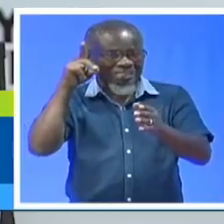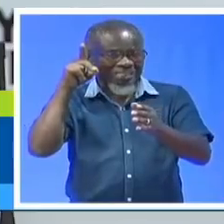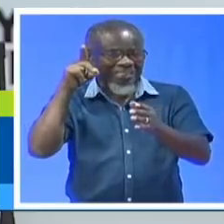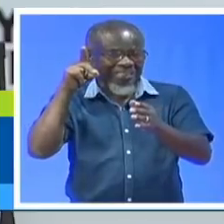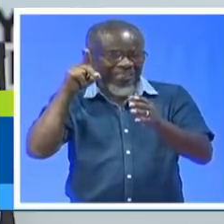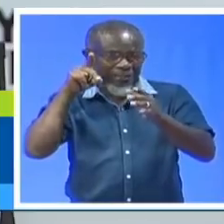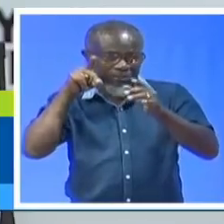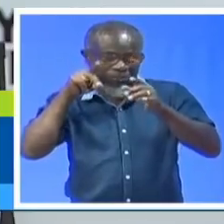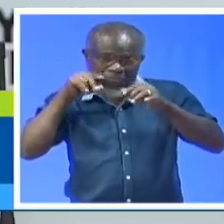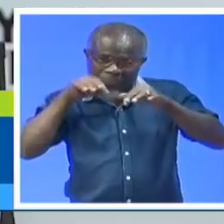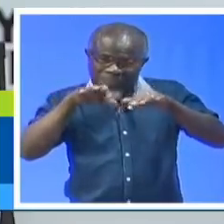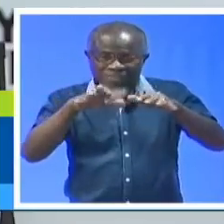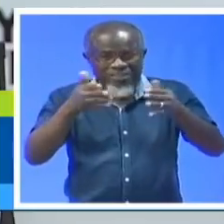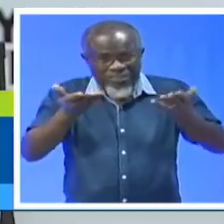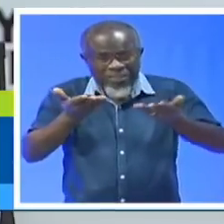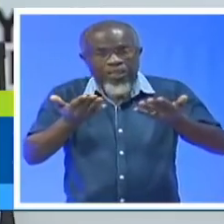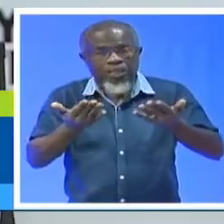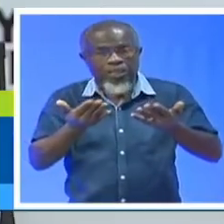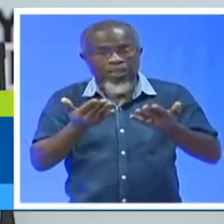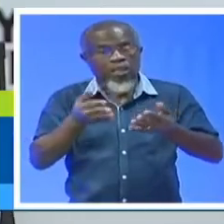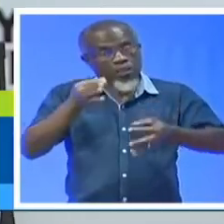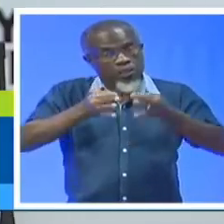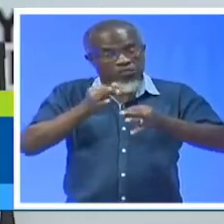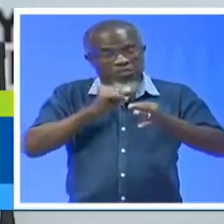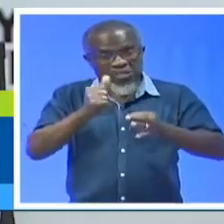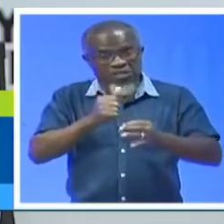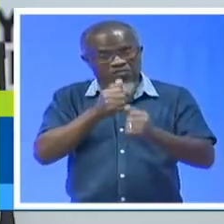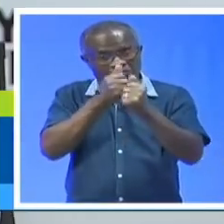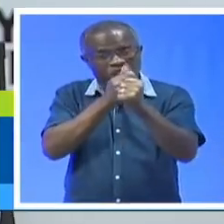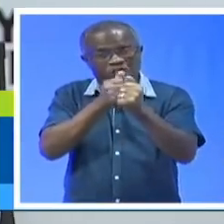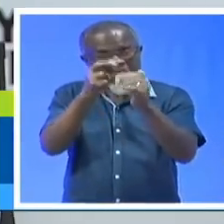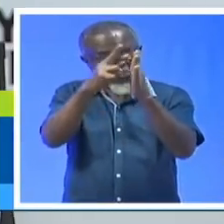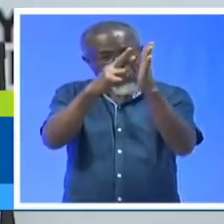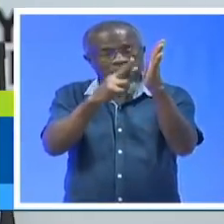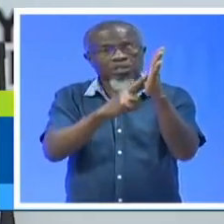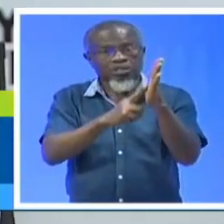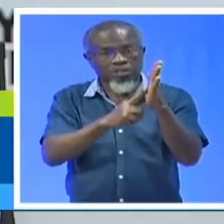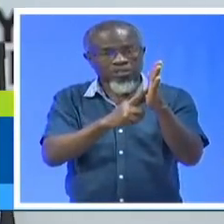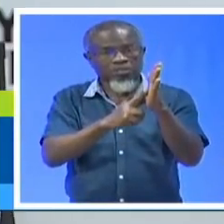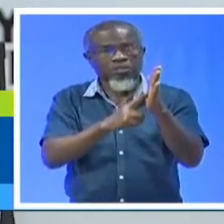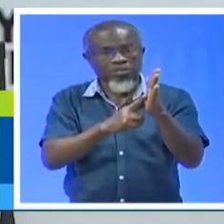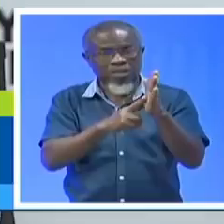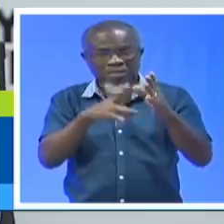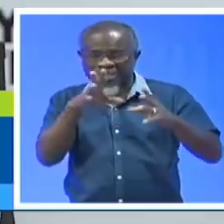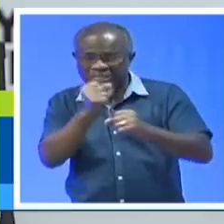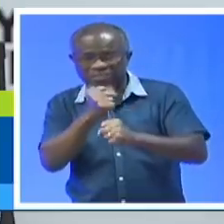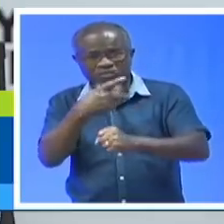don't practice the 3 Ws and get vaccinated. We have been